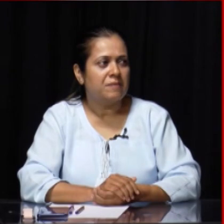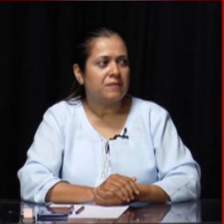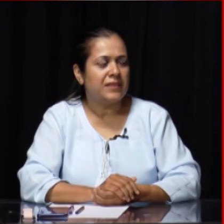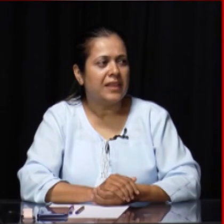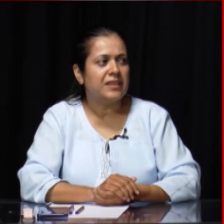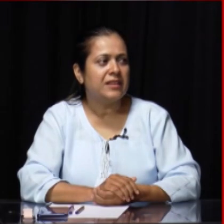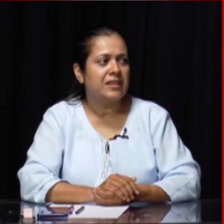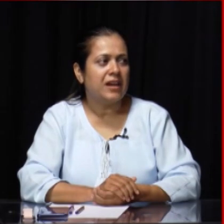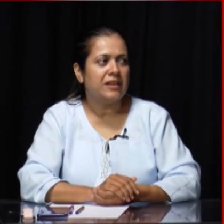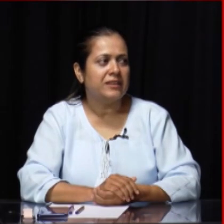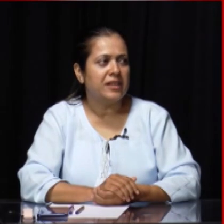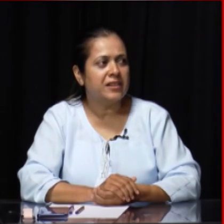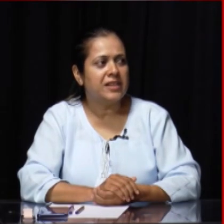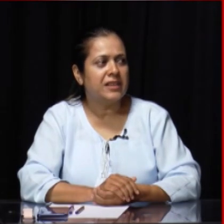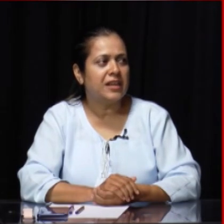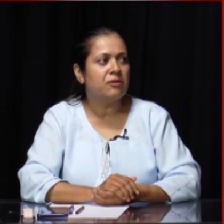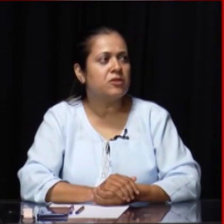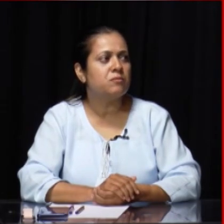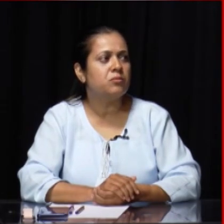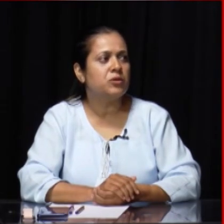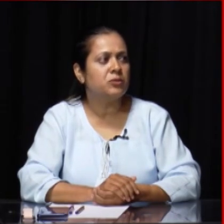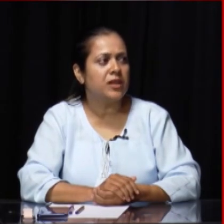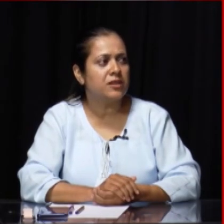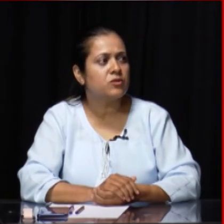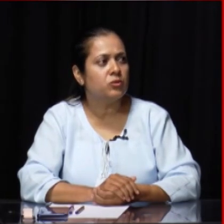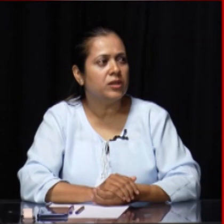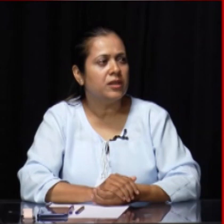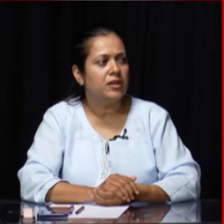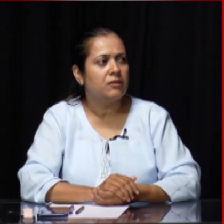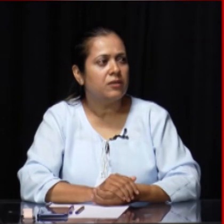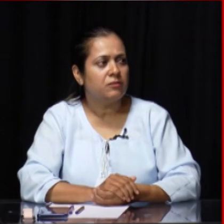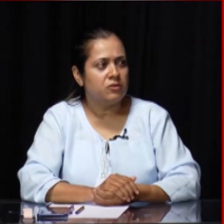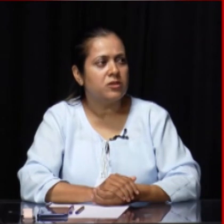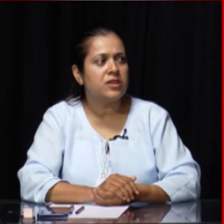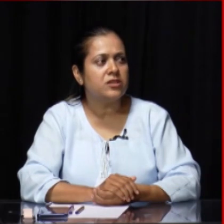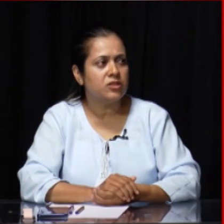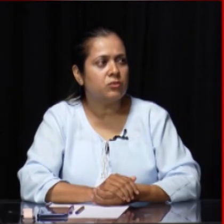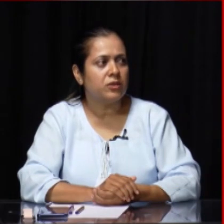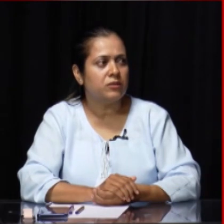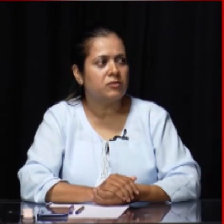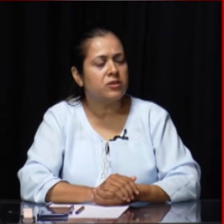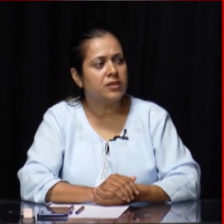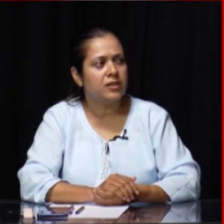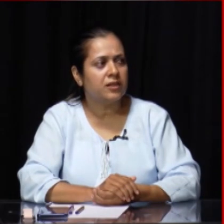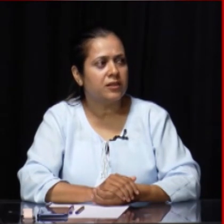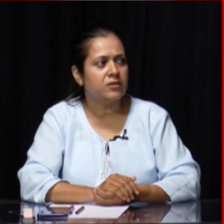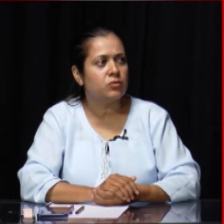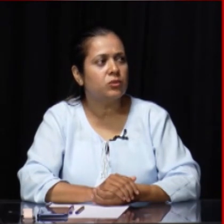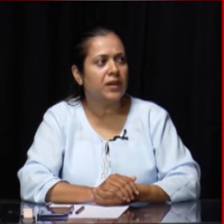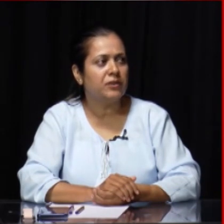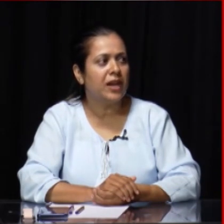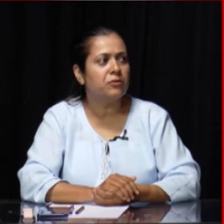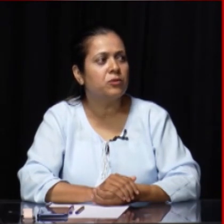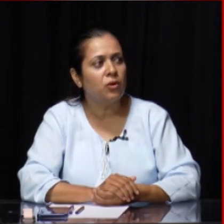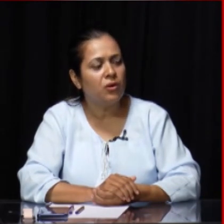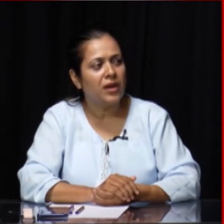and then they agreed, and then I was put to another school, which was Sanjay School, which was a